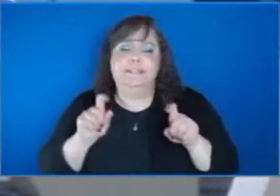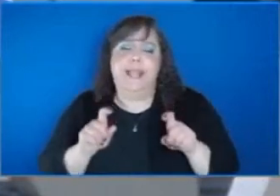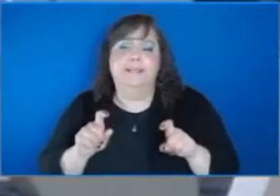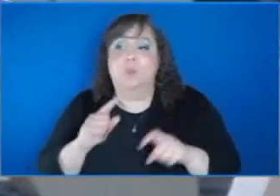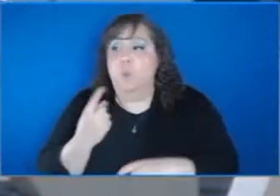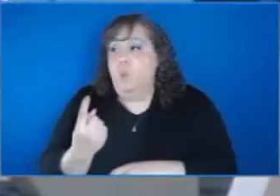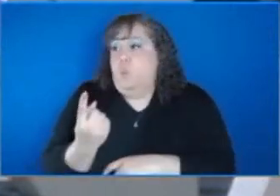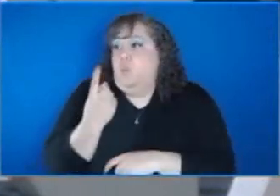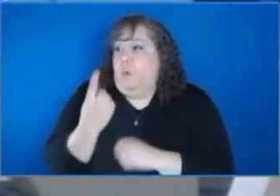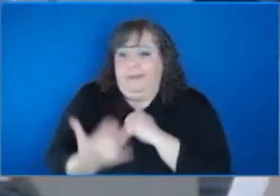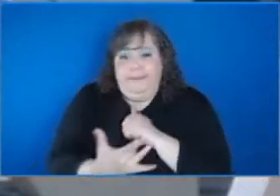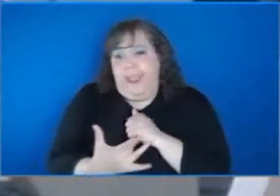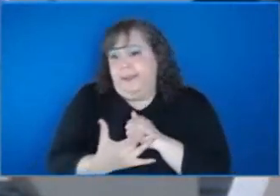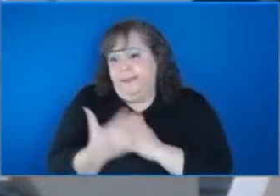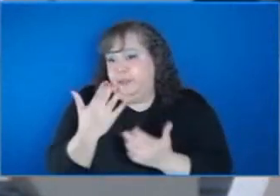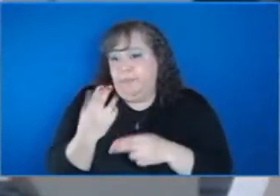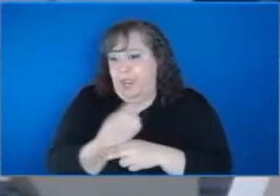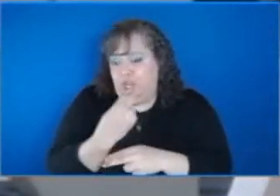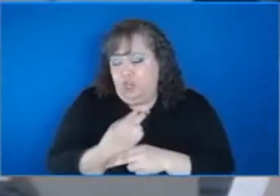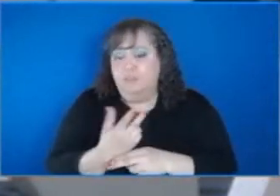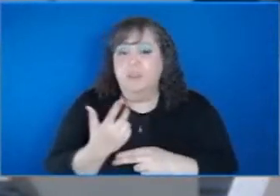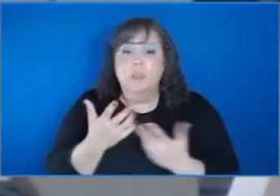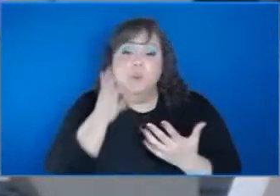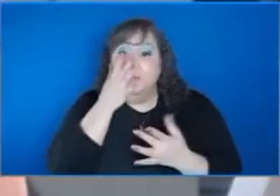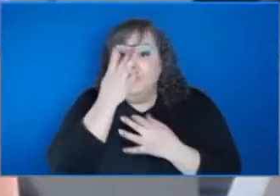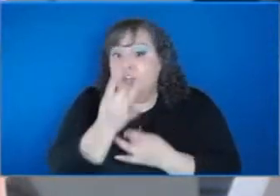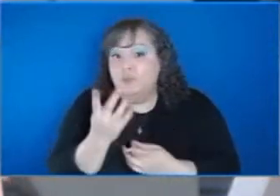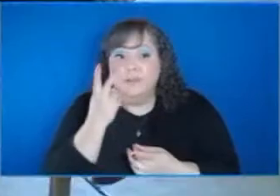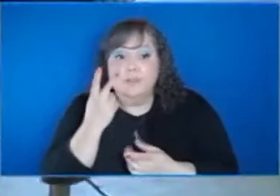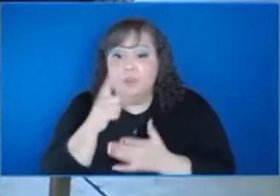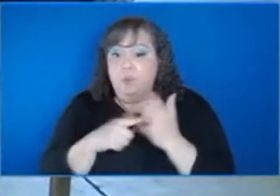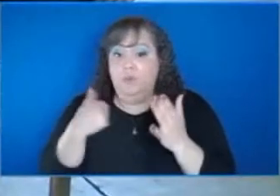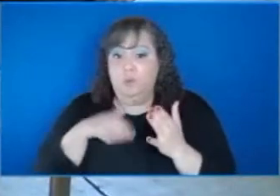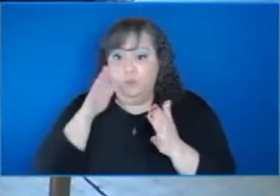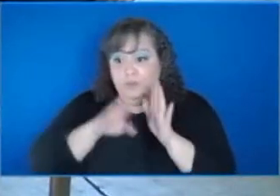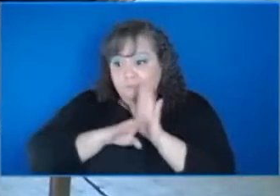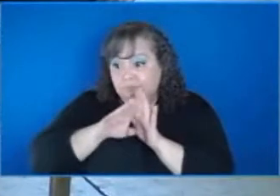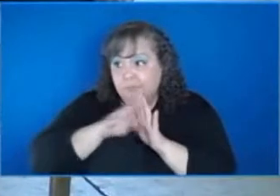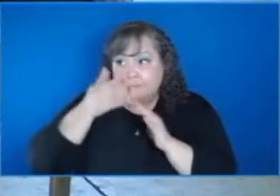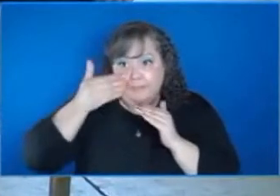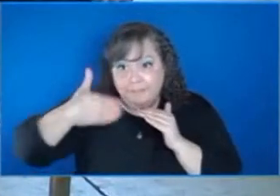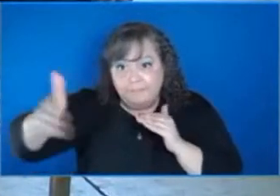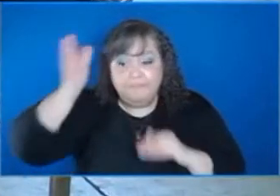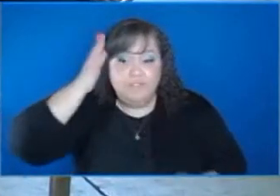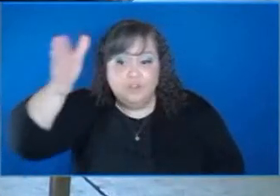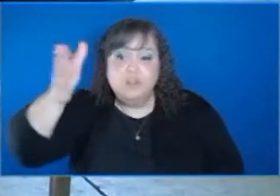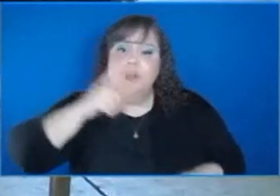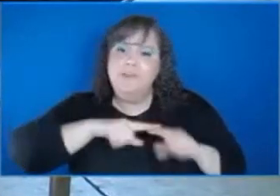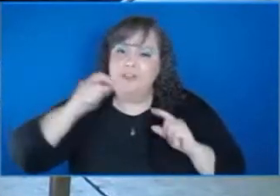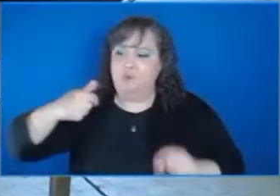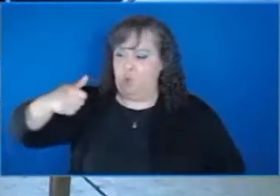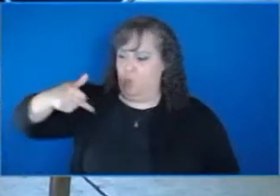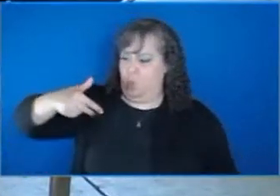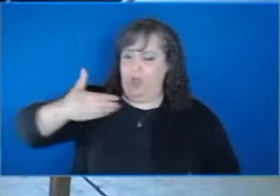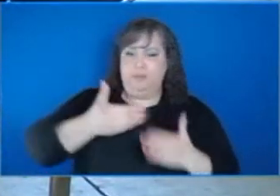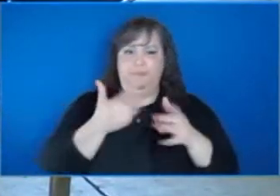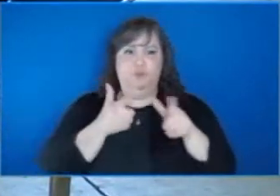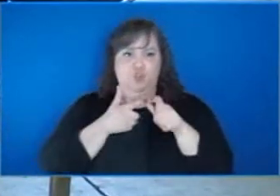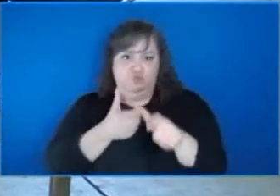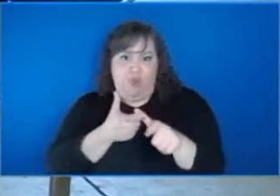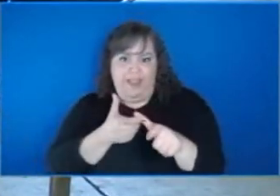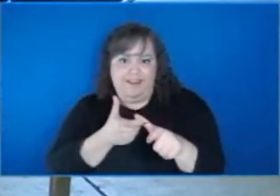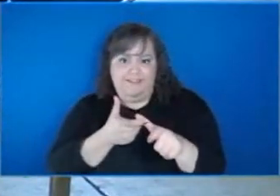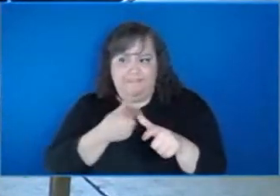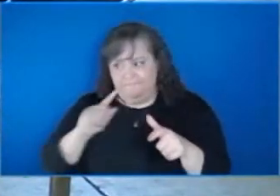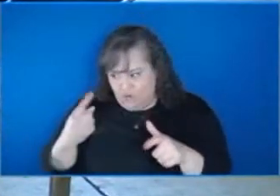and it'll be interesting to see what else we might develop in the future. And you got to walk before you run, right? It is Exactly. a technical challenge in and of itself just